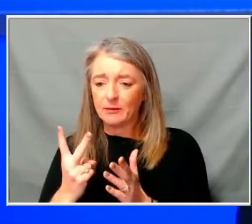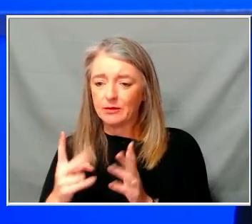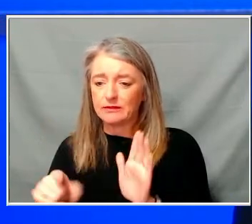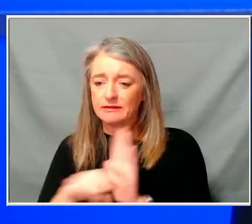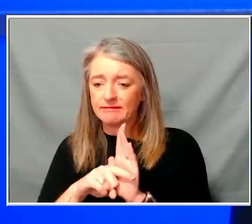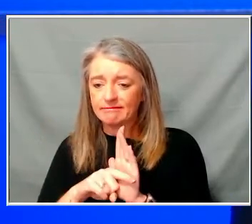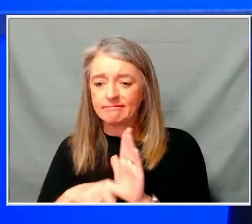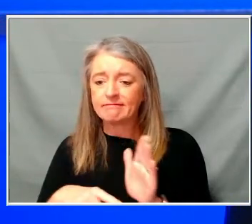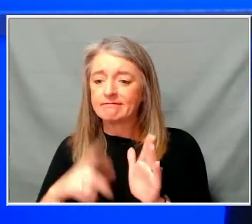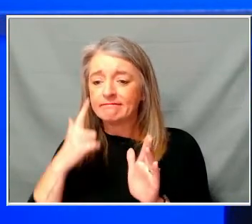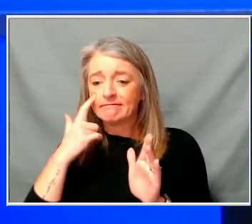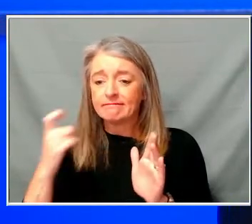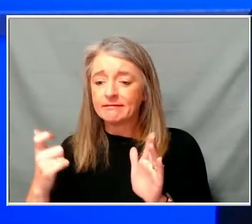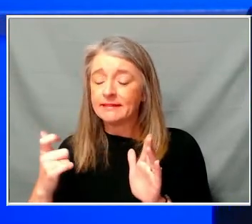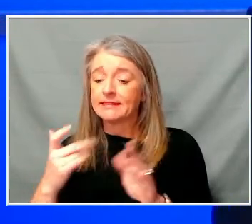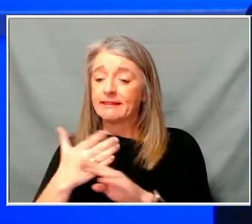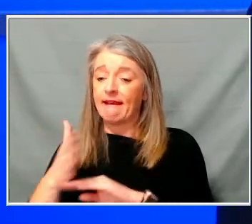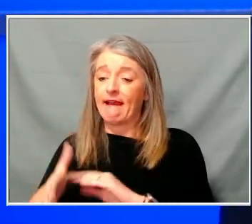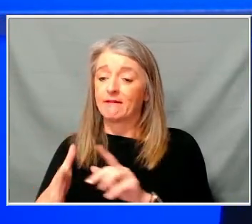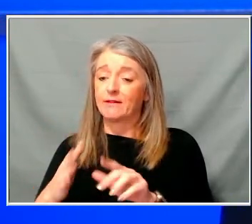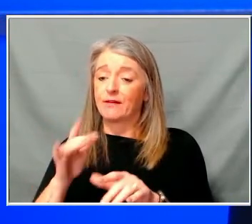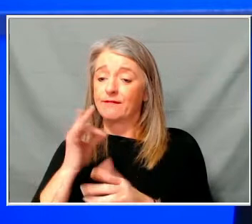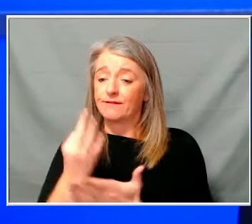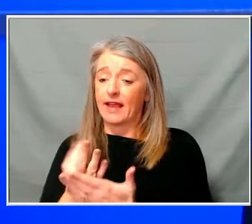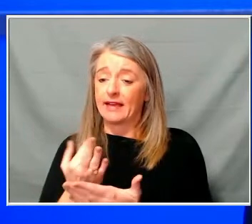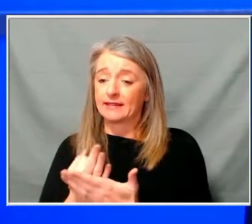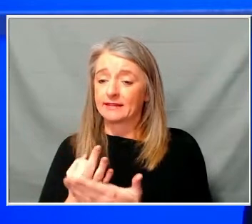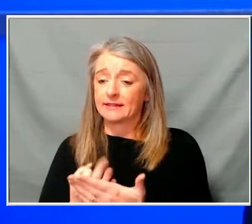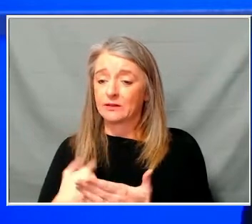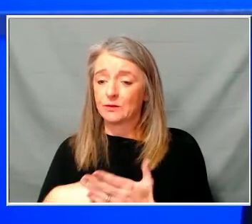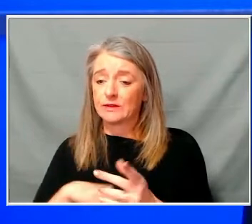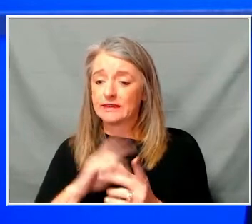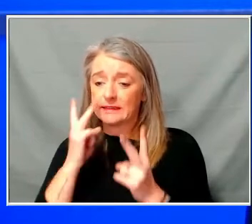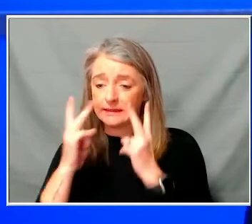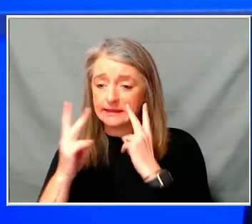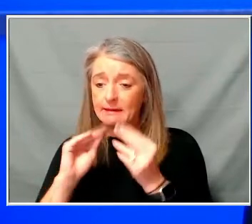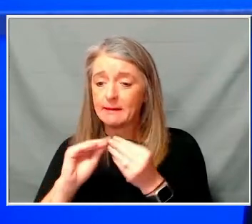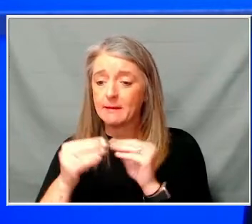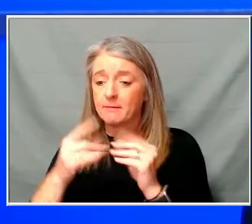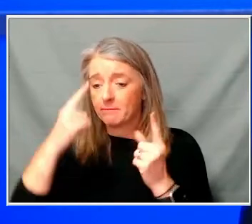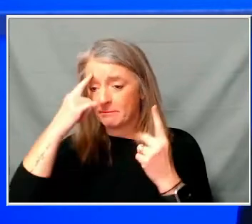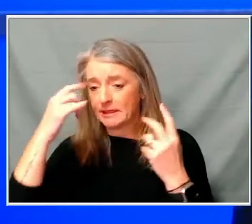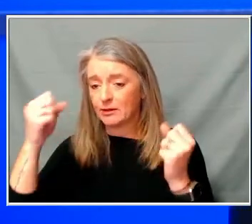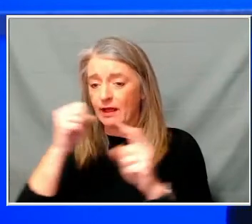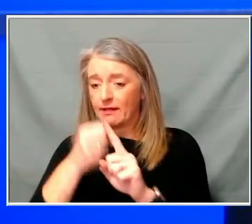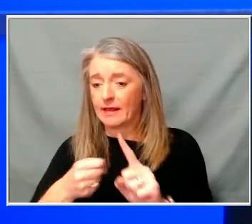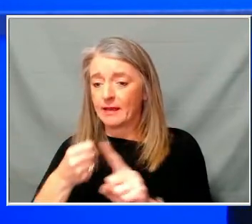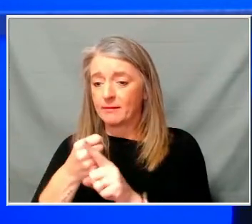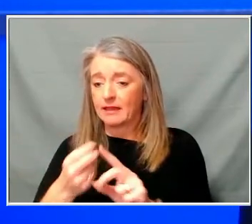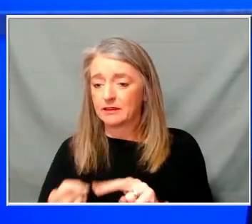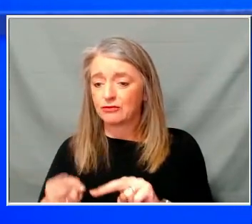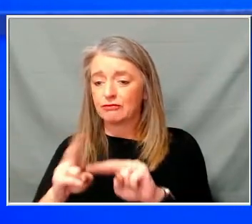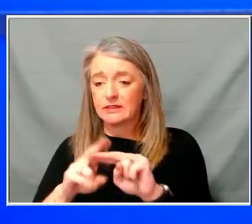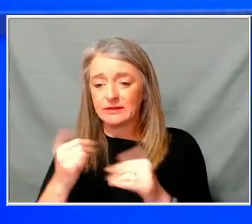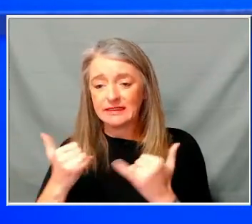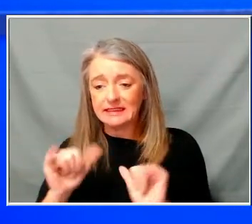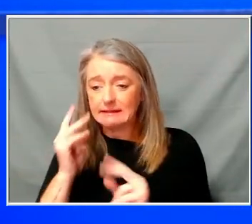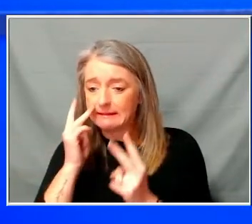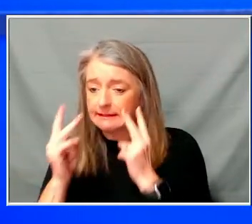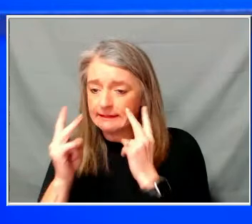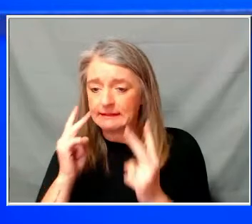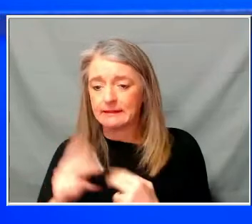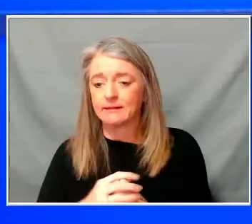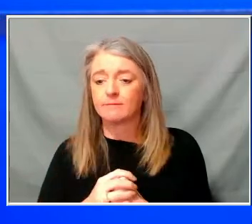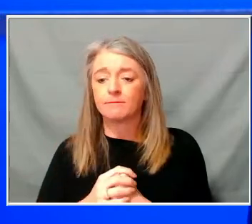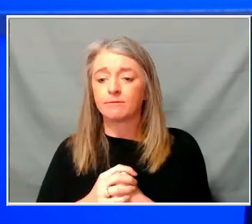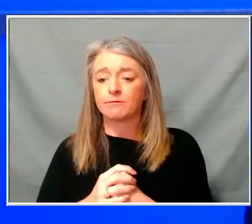seeing, after the fact, we're still seeing the numbers of mental health impacts increase. So, we're